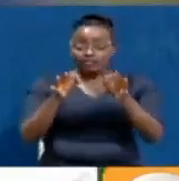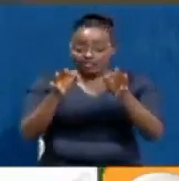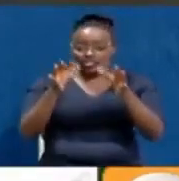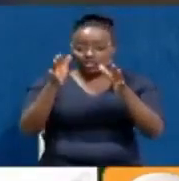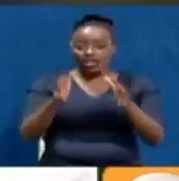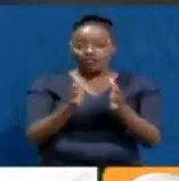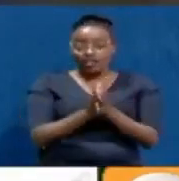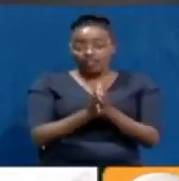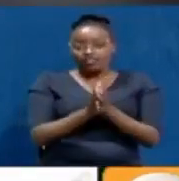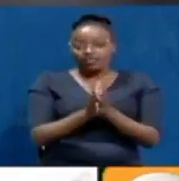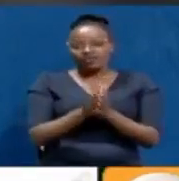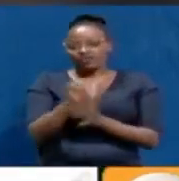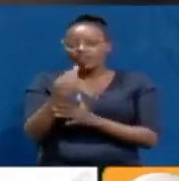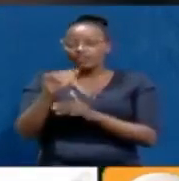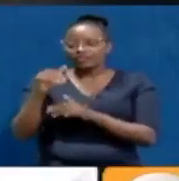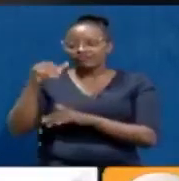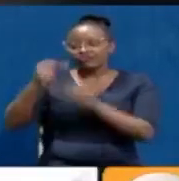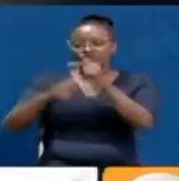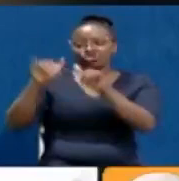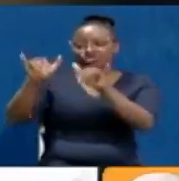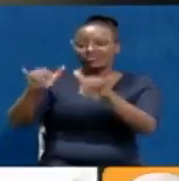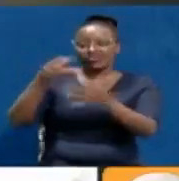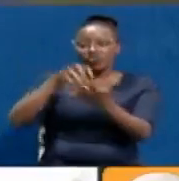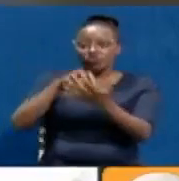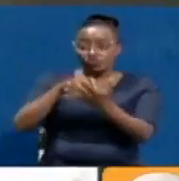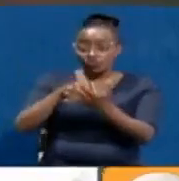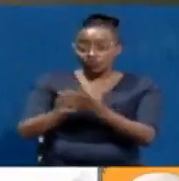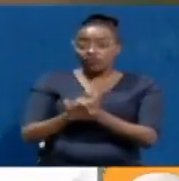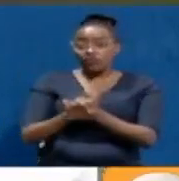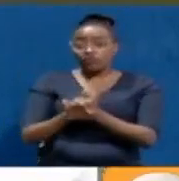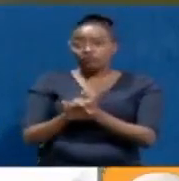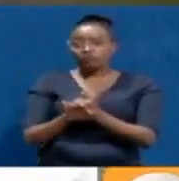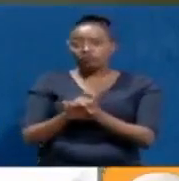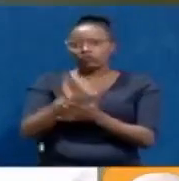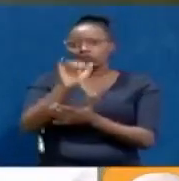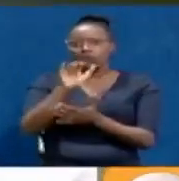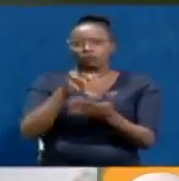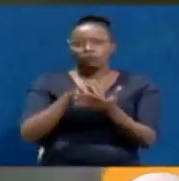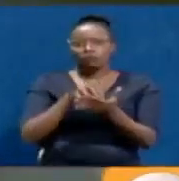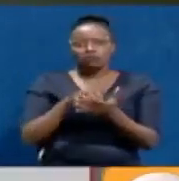Chairman Ambrose Rachier retained his position unopposed.